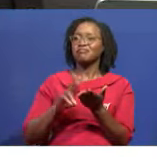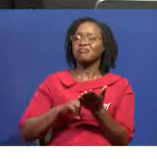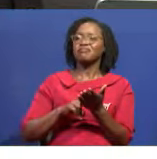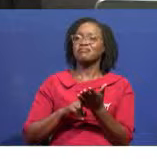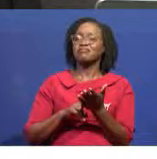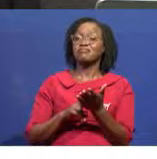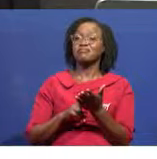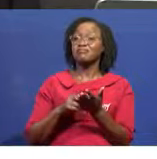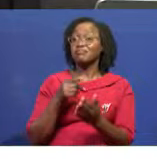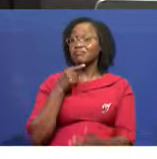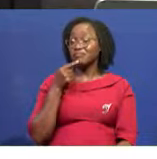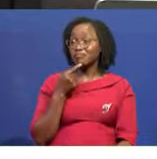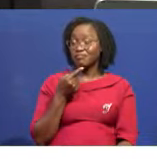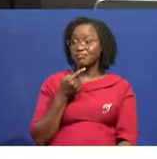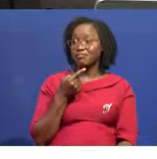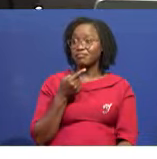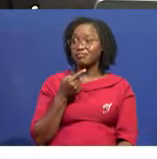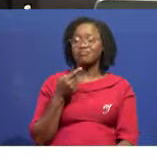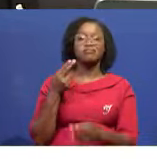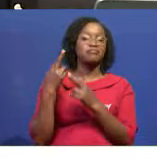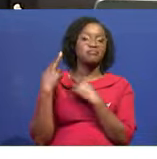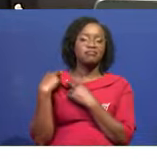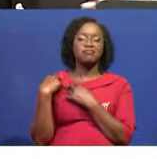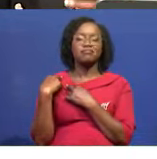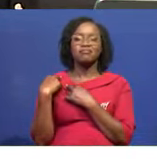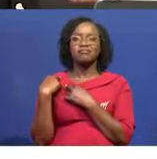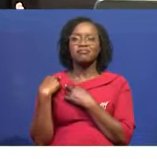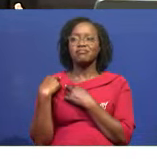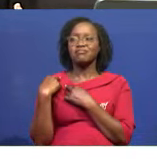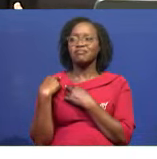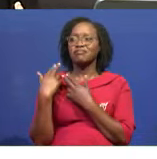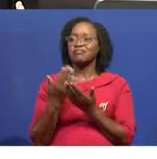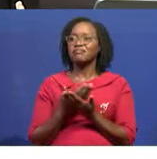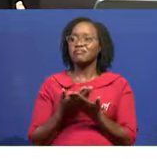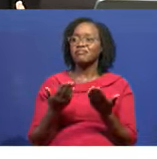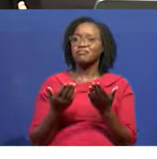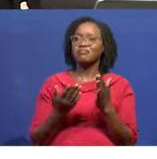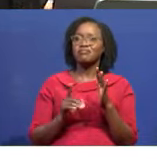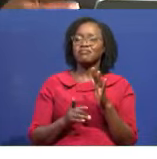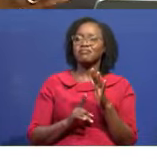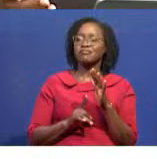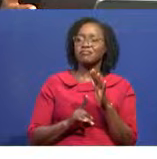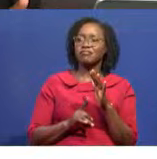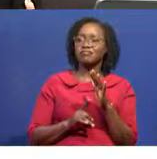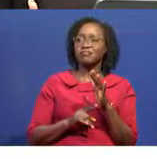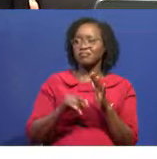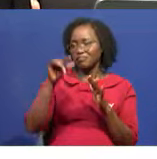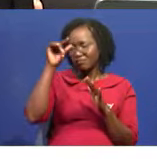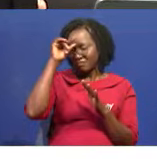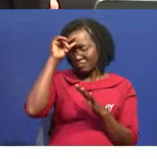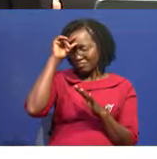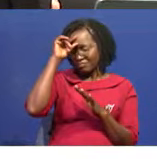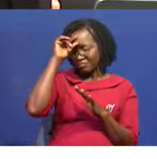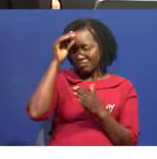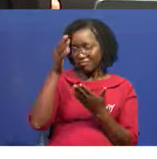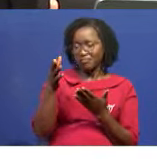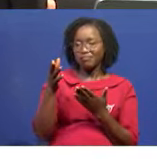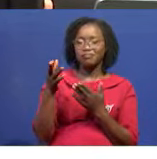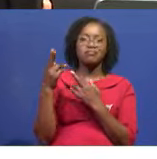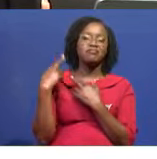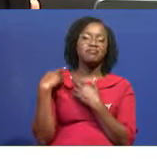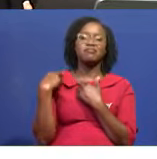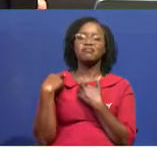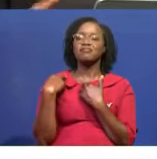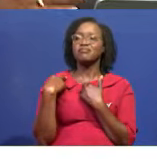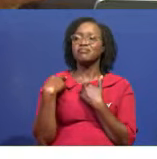that I have mentioned. The responsibility at the end of the day lies with the ministry or the government of the day that is charged with the